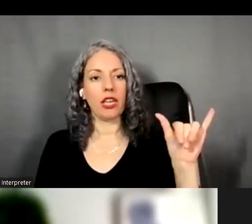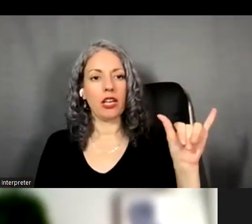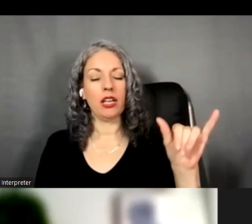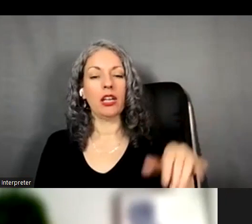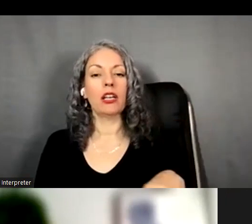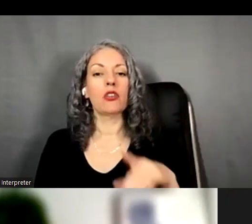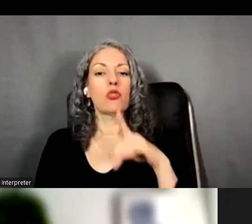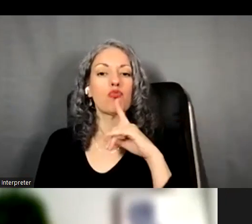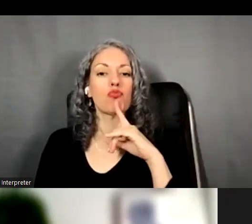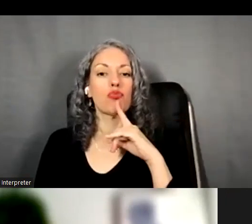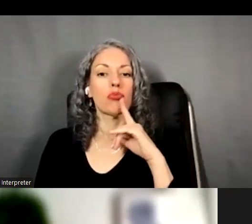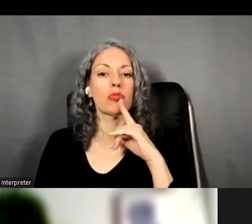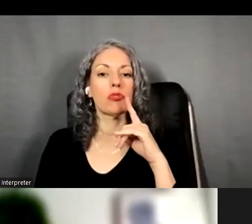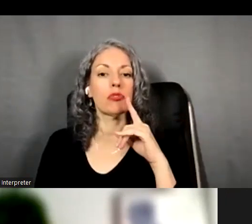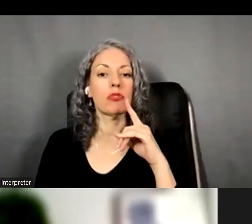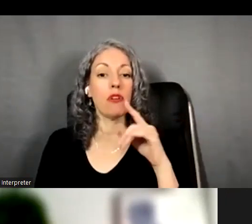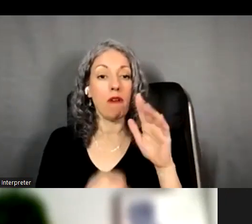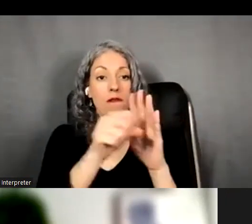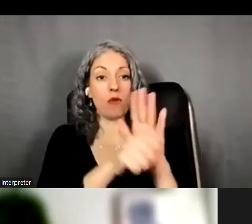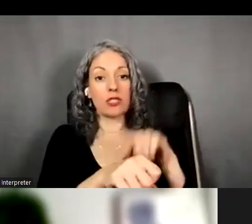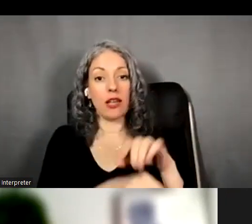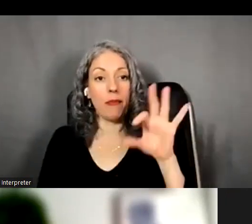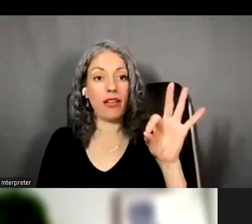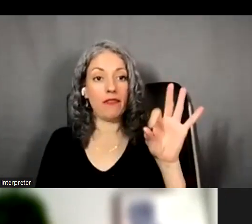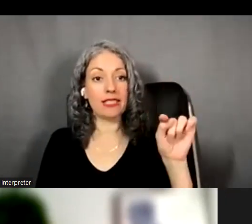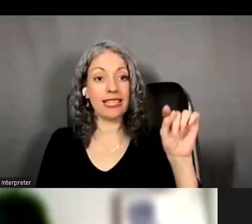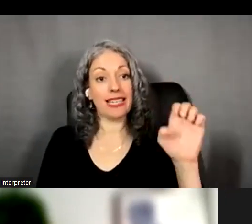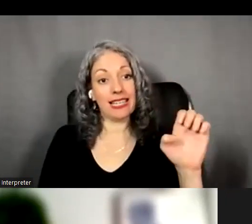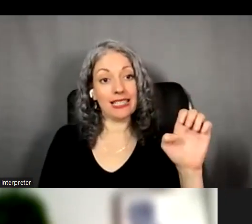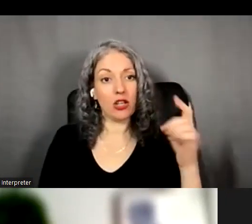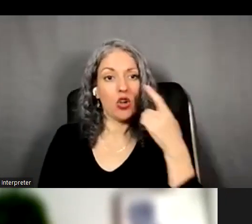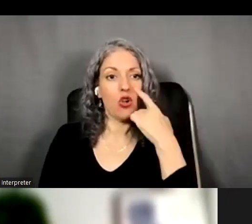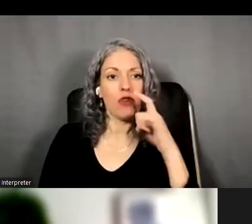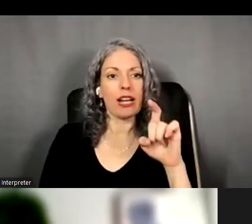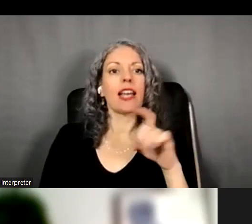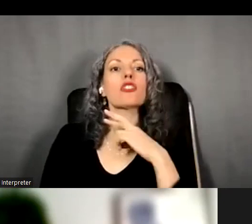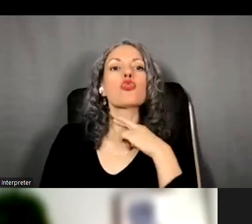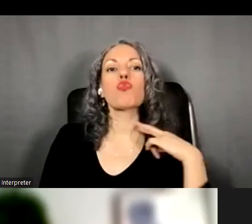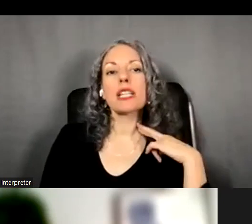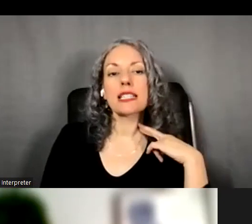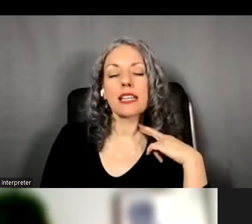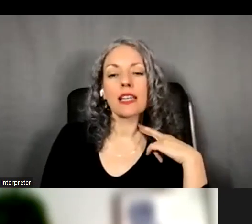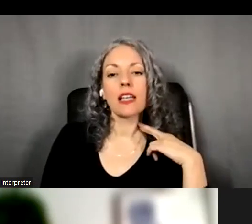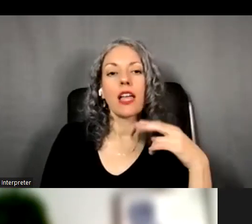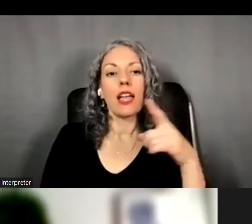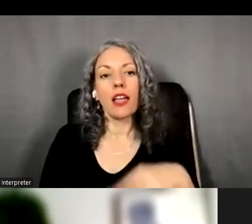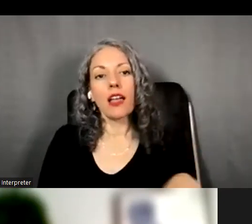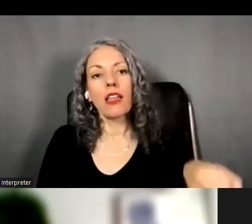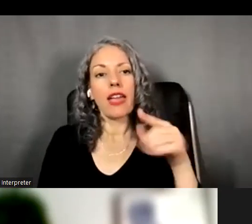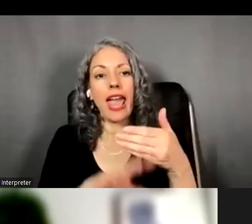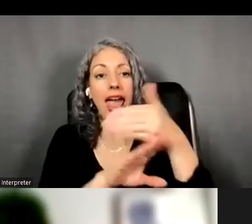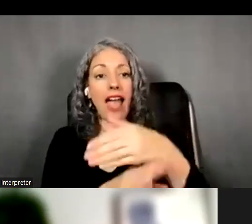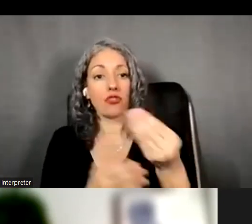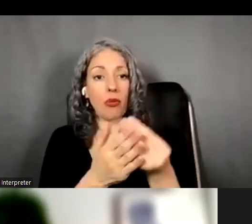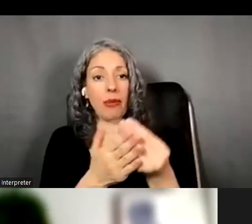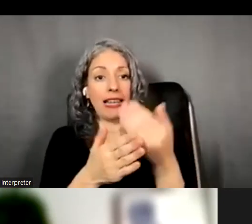we pursued full-time FTEs, recognizing the risk of those, after the funding ends from PATH,